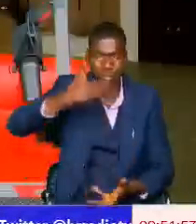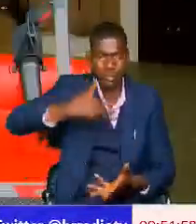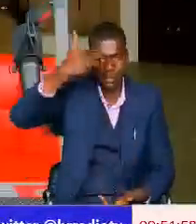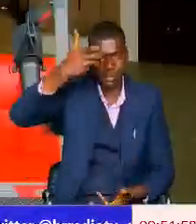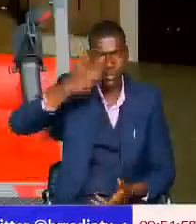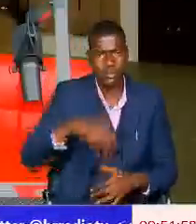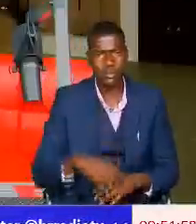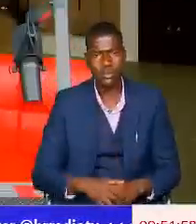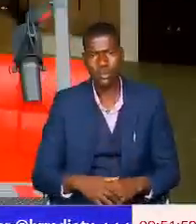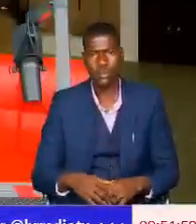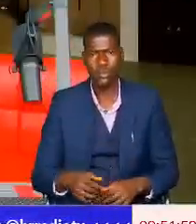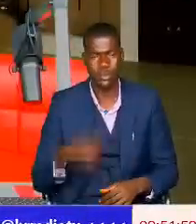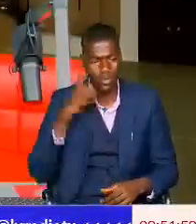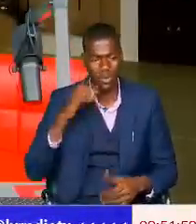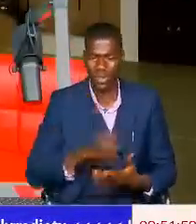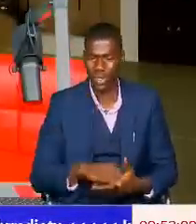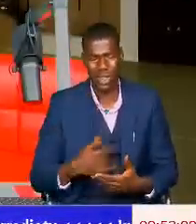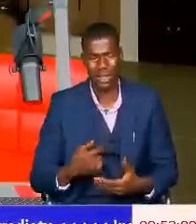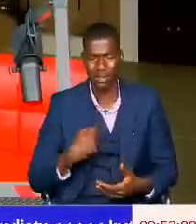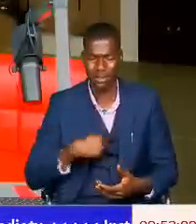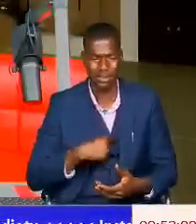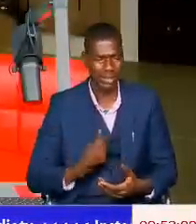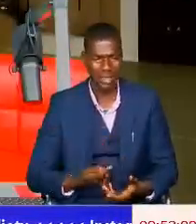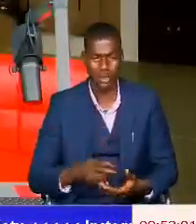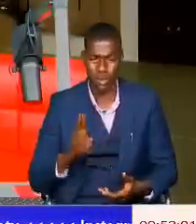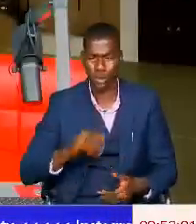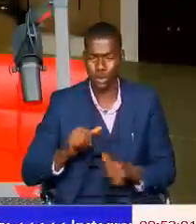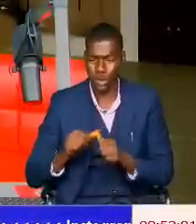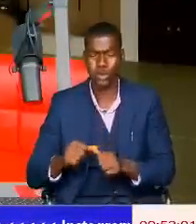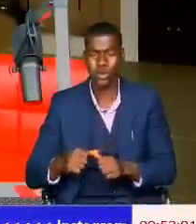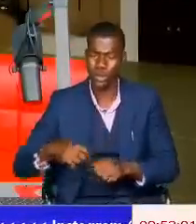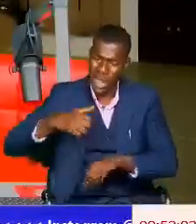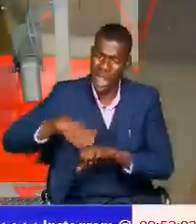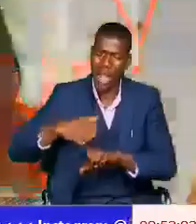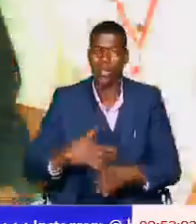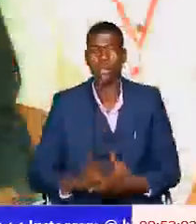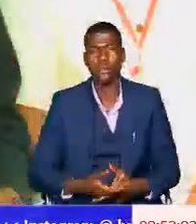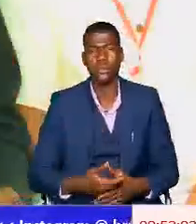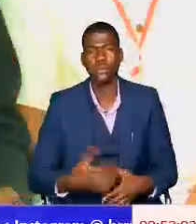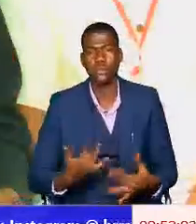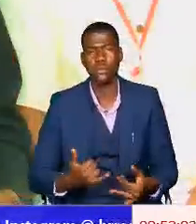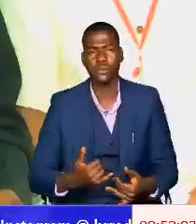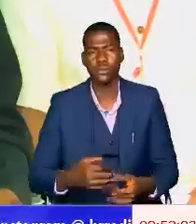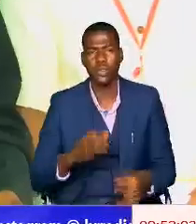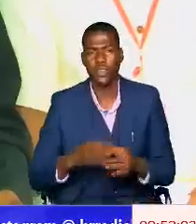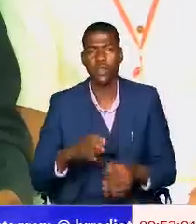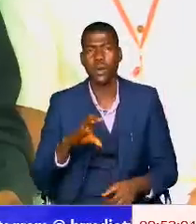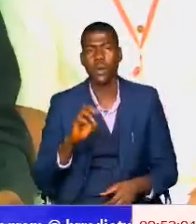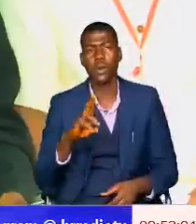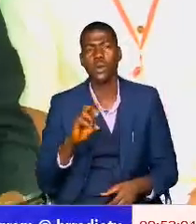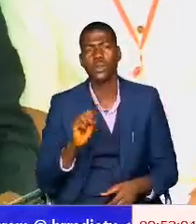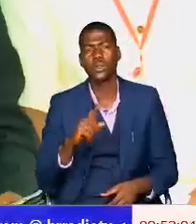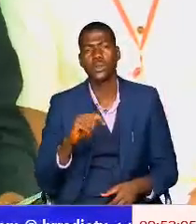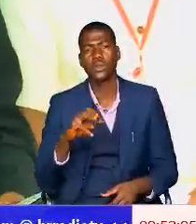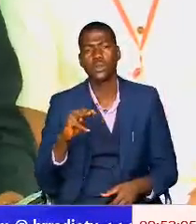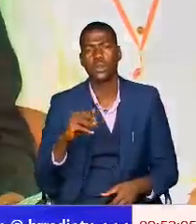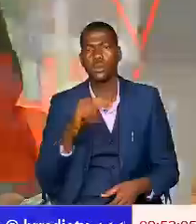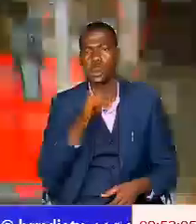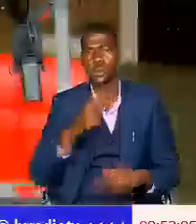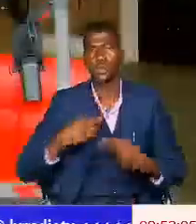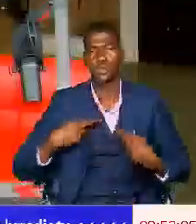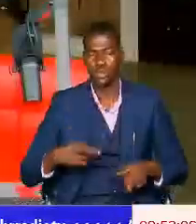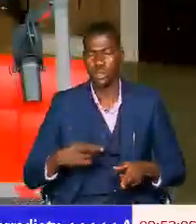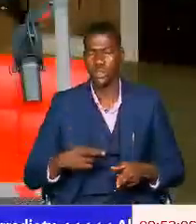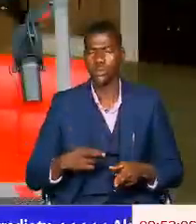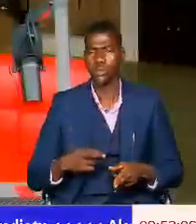so discouraging. I don't know if you understand what I'm saying, sir. If custom know they're ready to reason, now do you